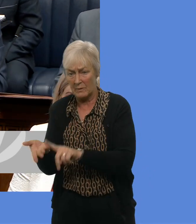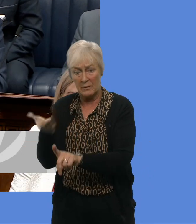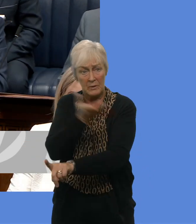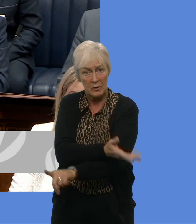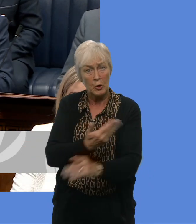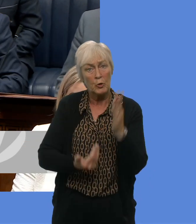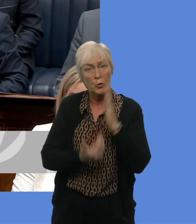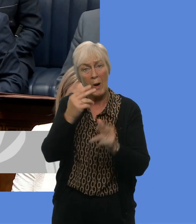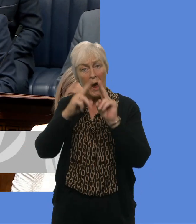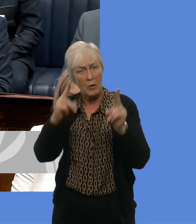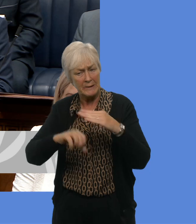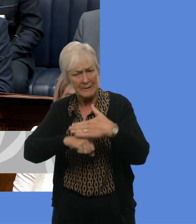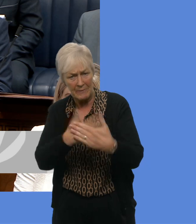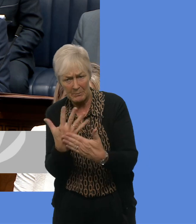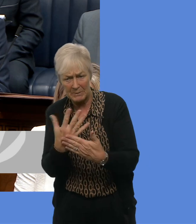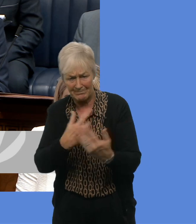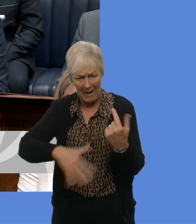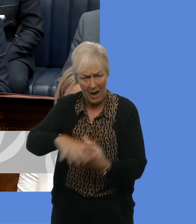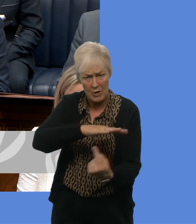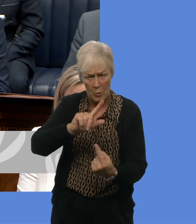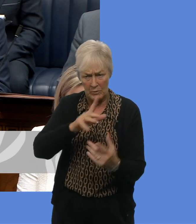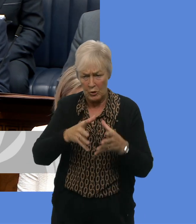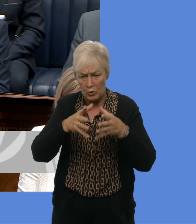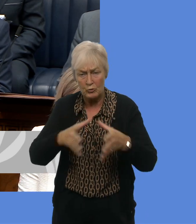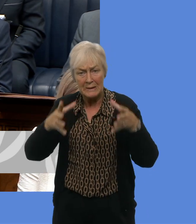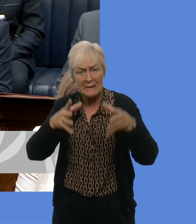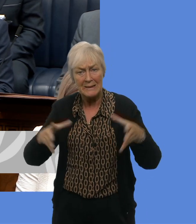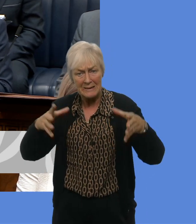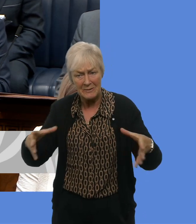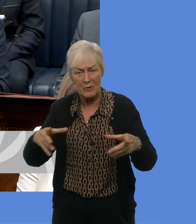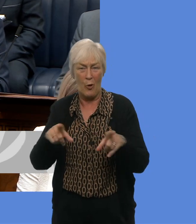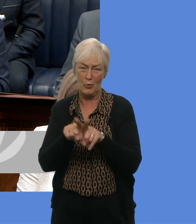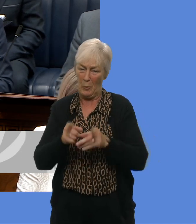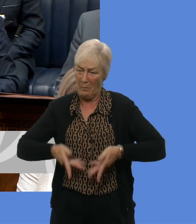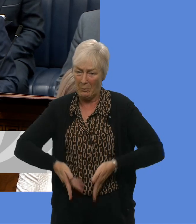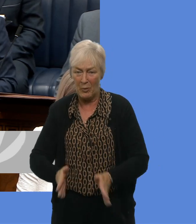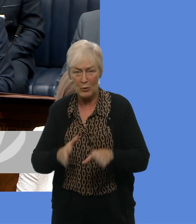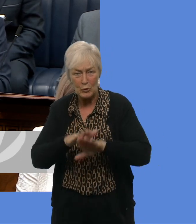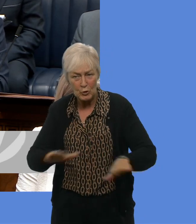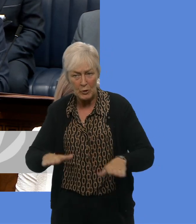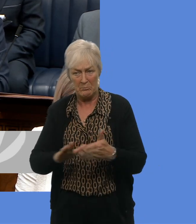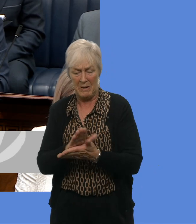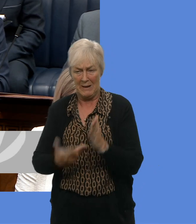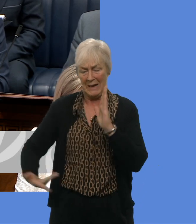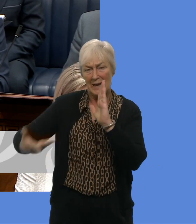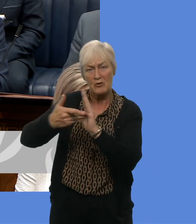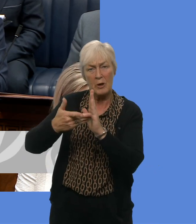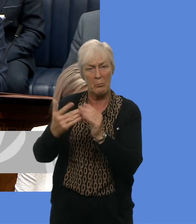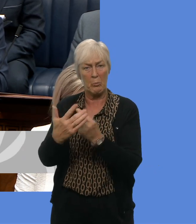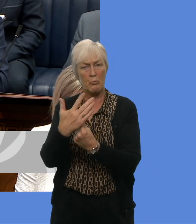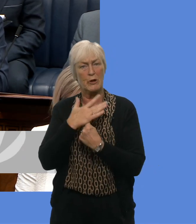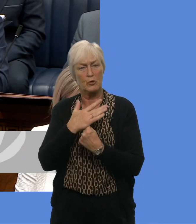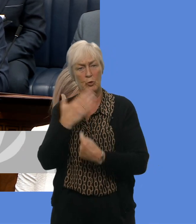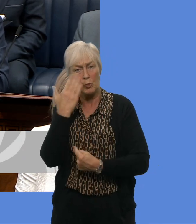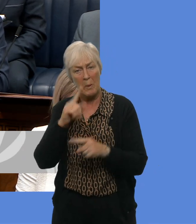housing developments, what would that mean for an increase in the birth rate and potential pressures then on schools? But